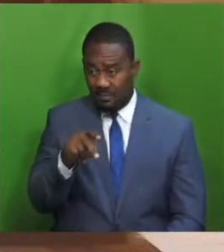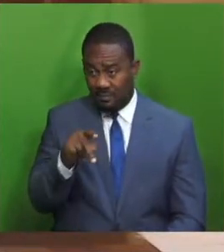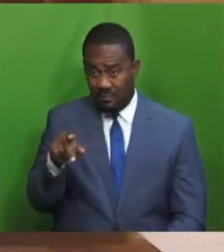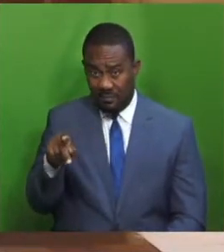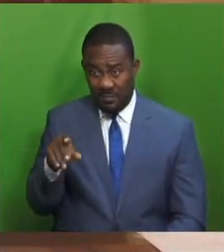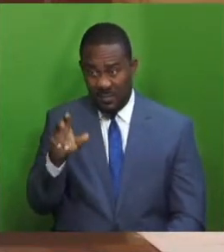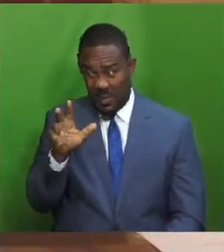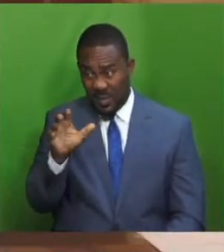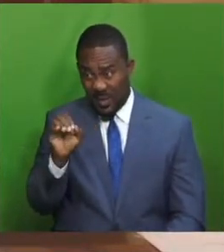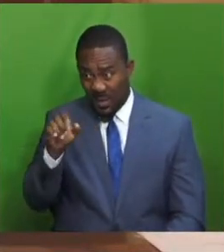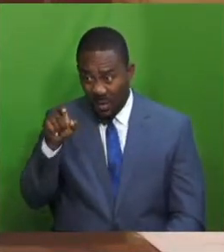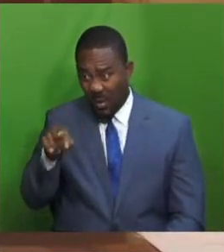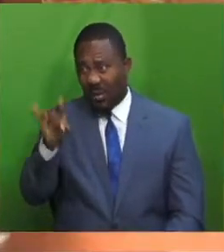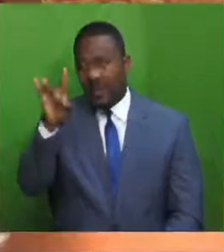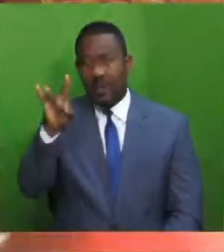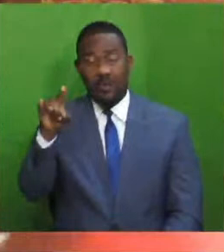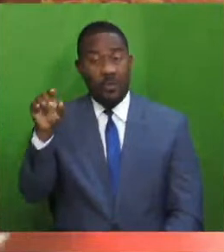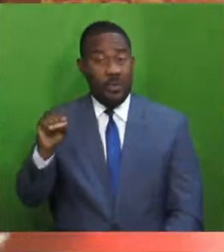30.8%.